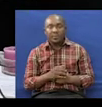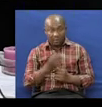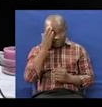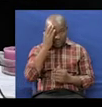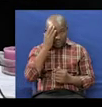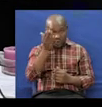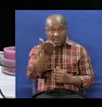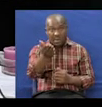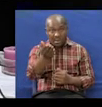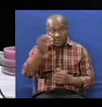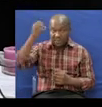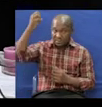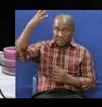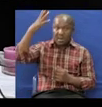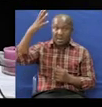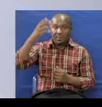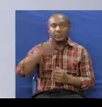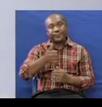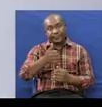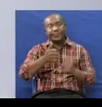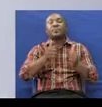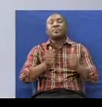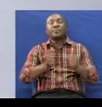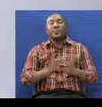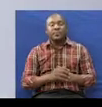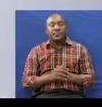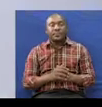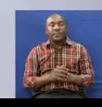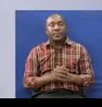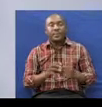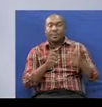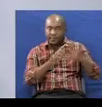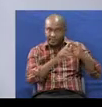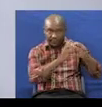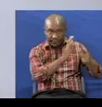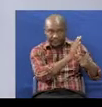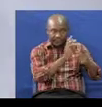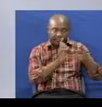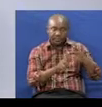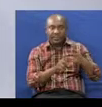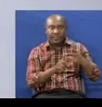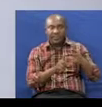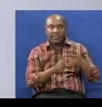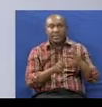with sun. Okay, that's right. Another source of heat is artificial sources of